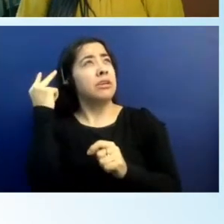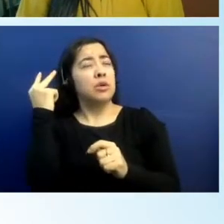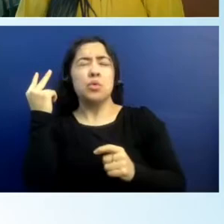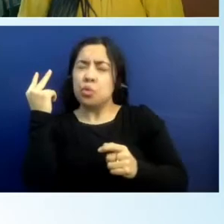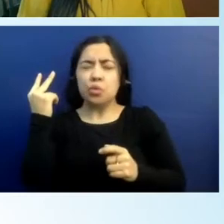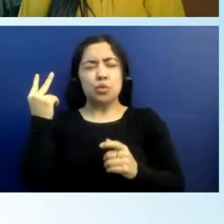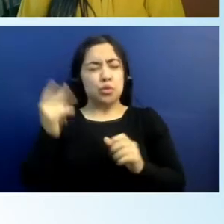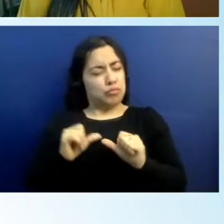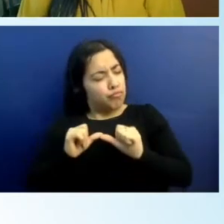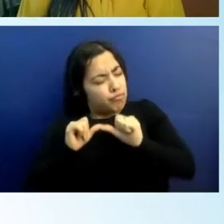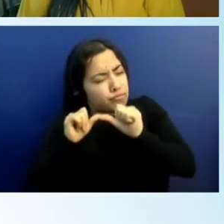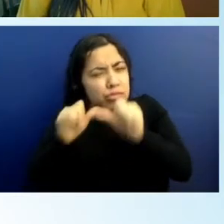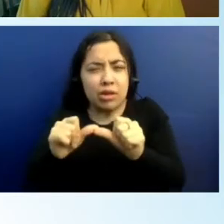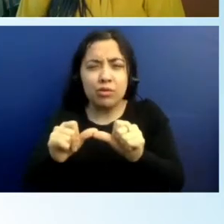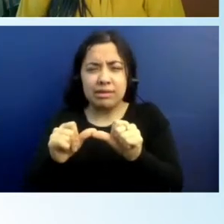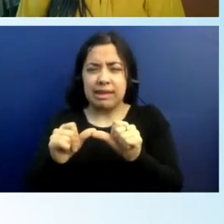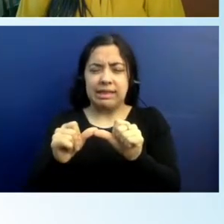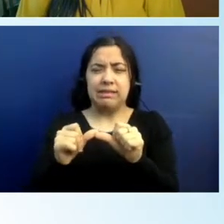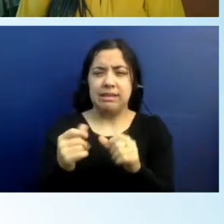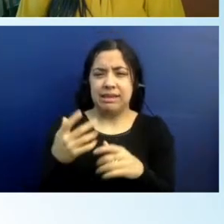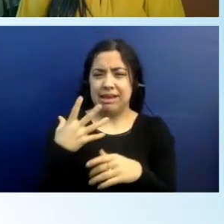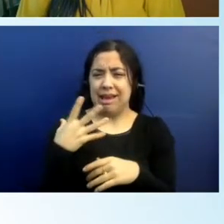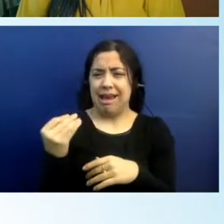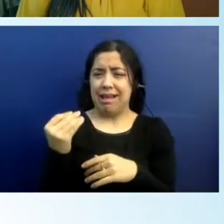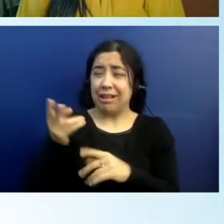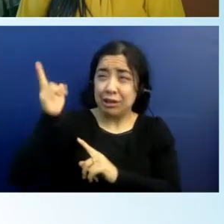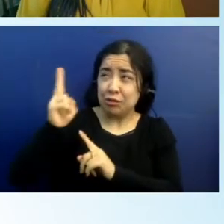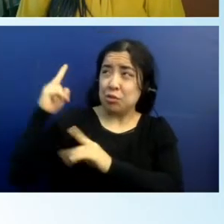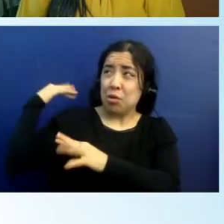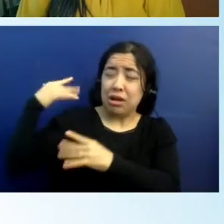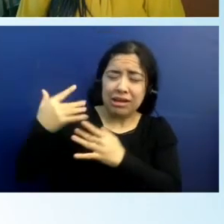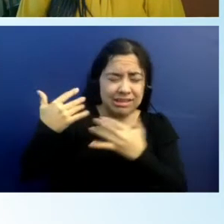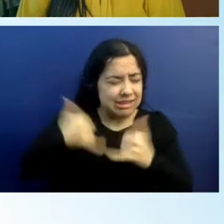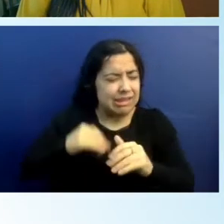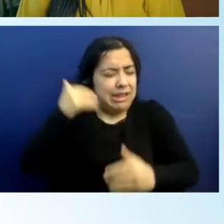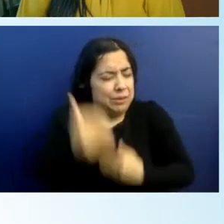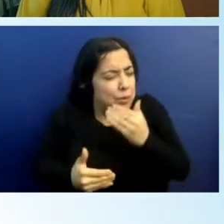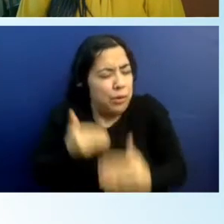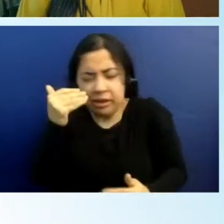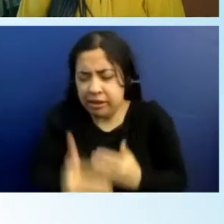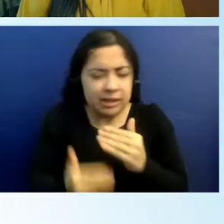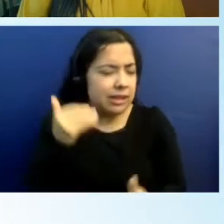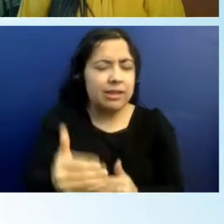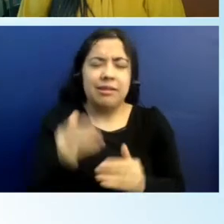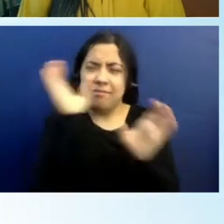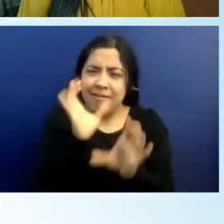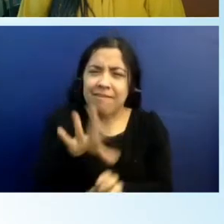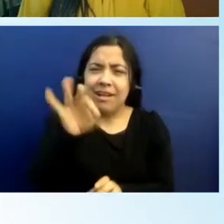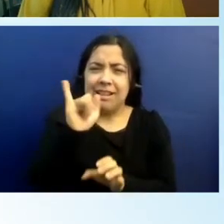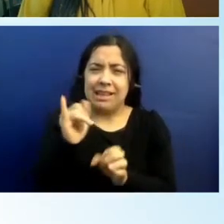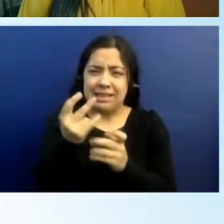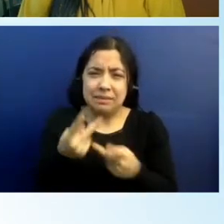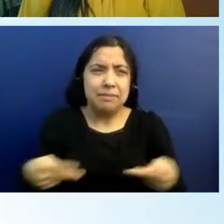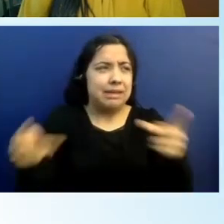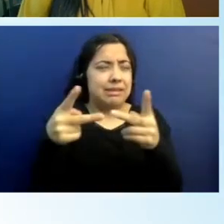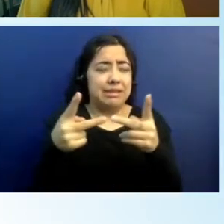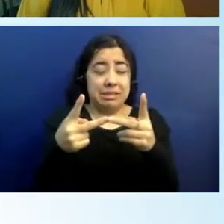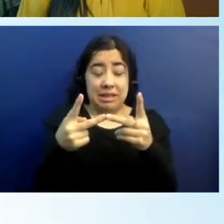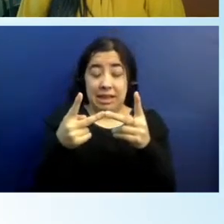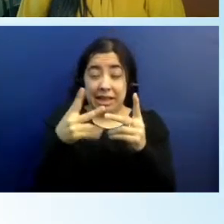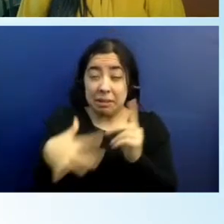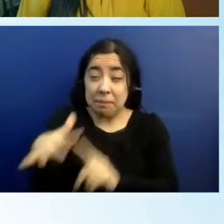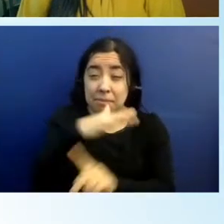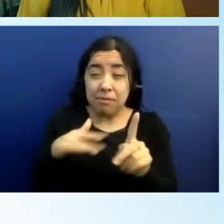their ancestral resiliency, really finding those spaces that in the midst of some of the most trying times of our